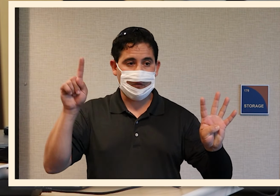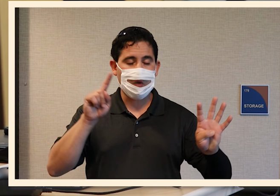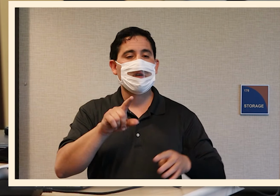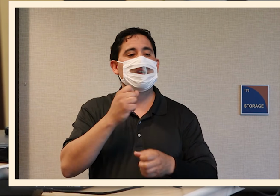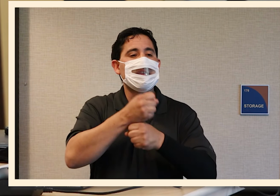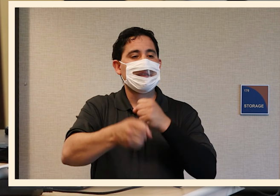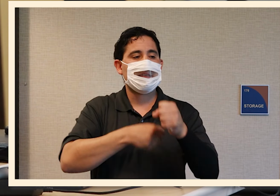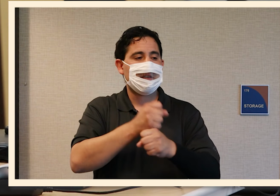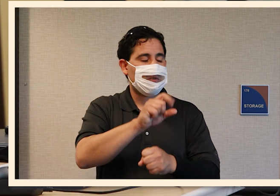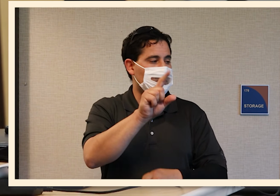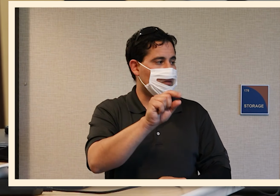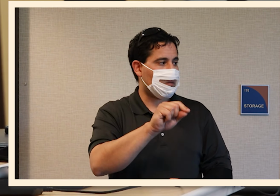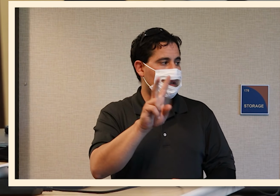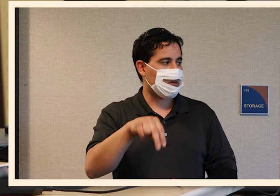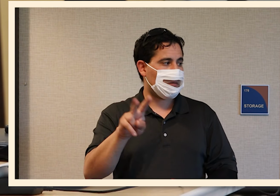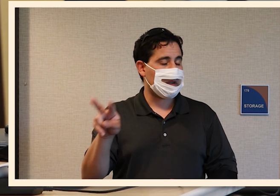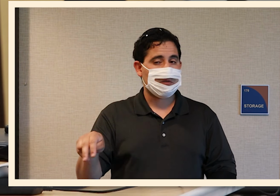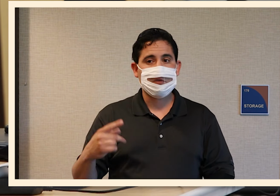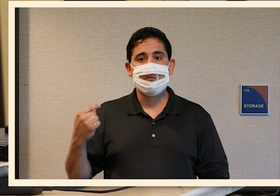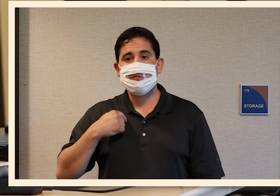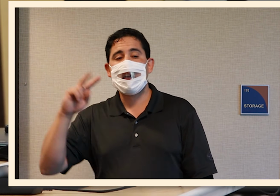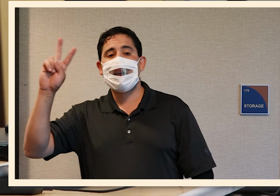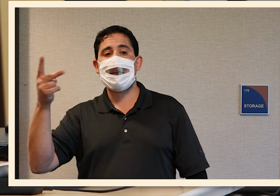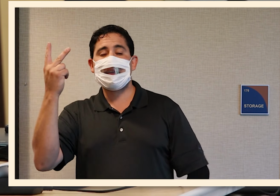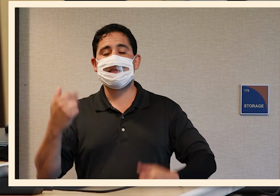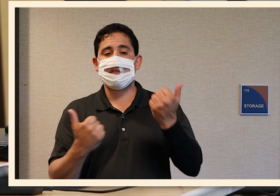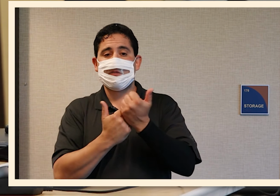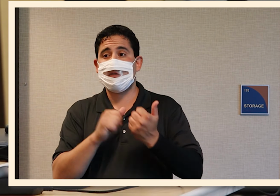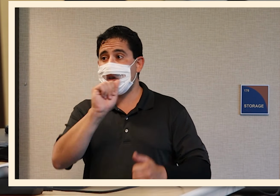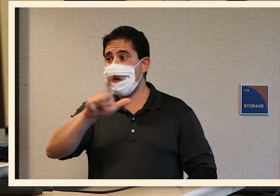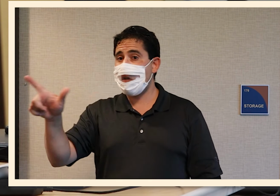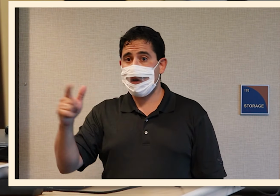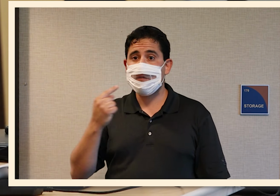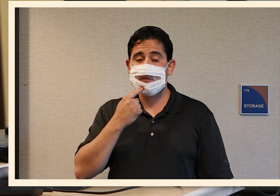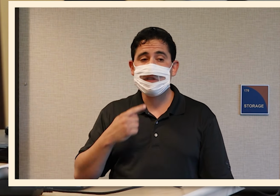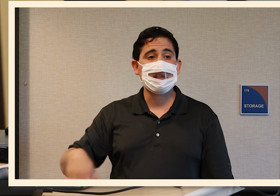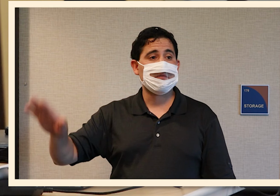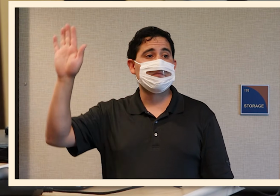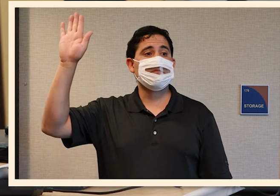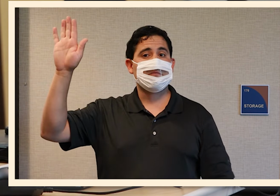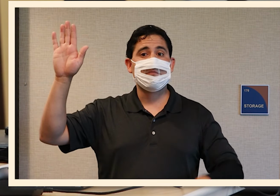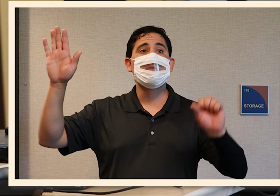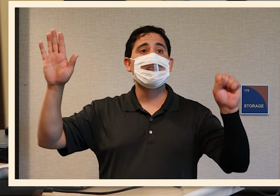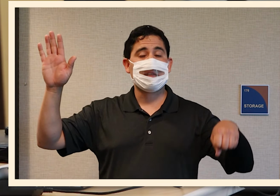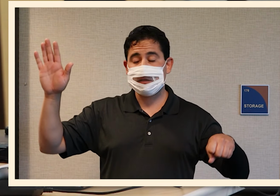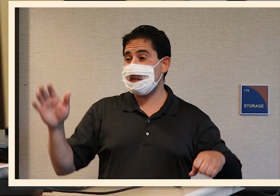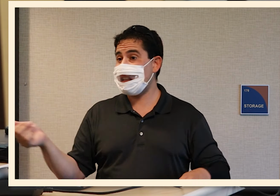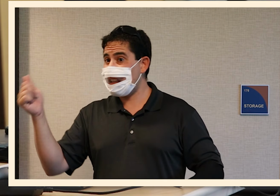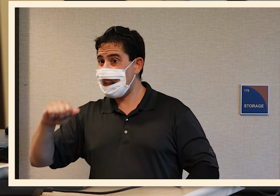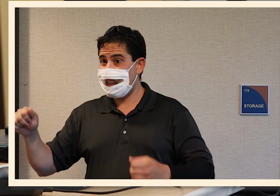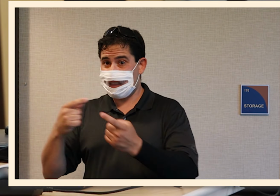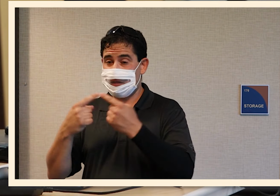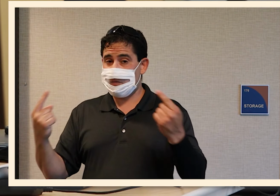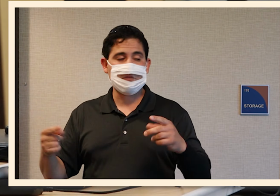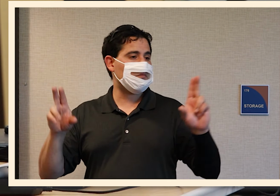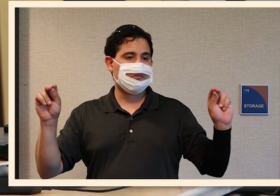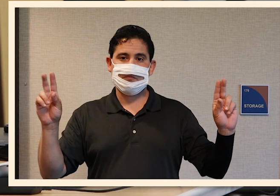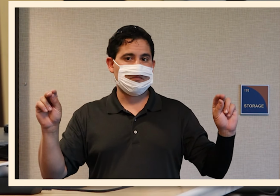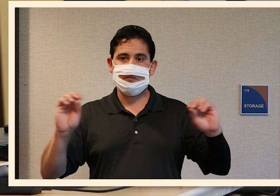2022. And I'll second it. All those in favor, please say aye. Aye. Any opposed? All